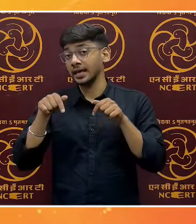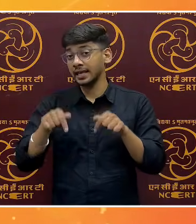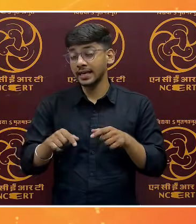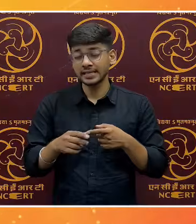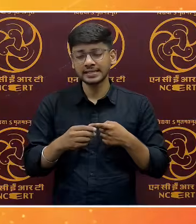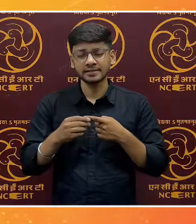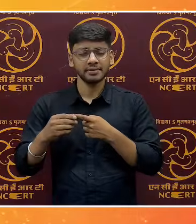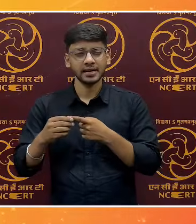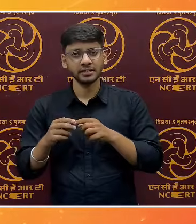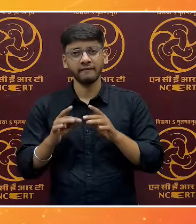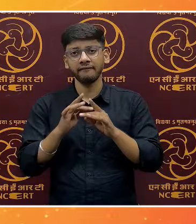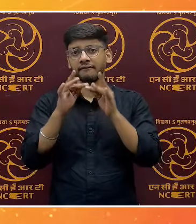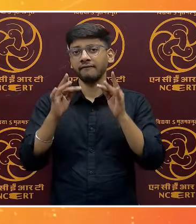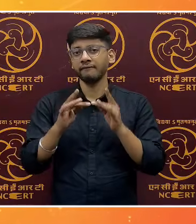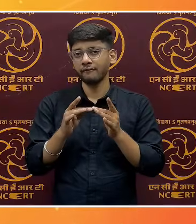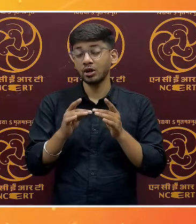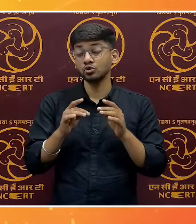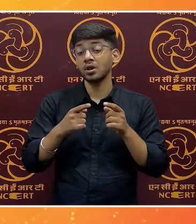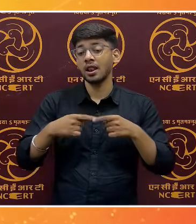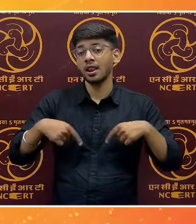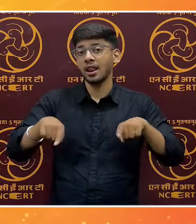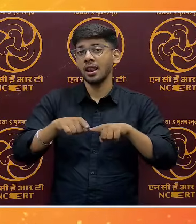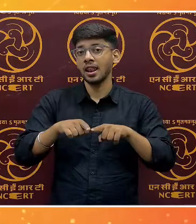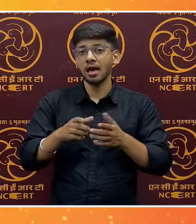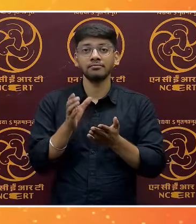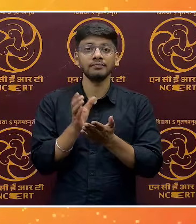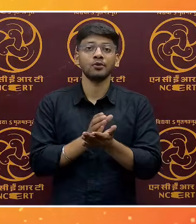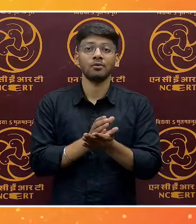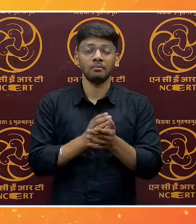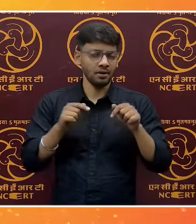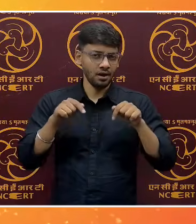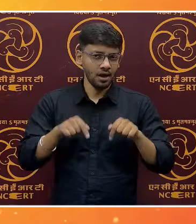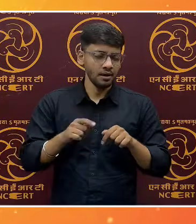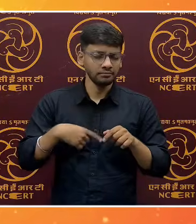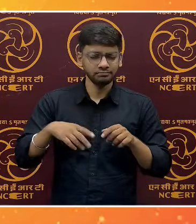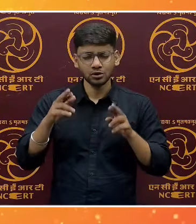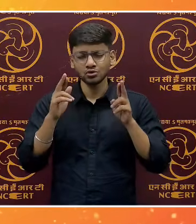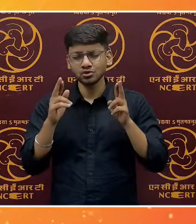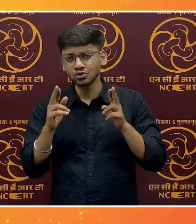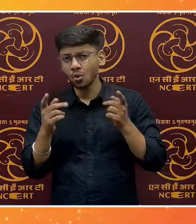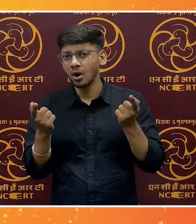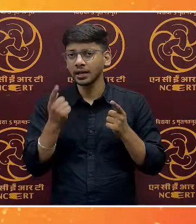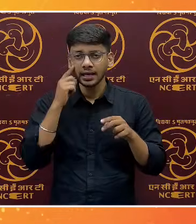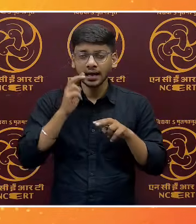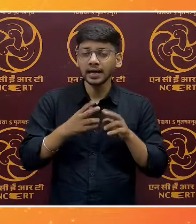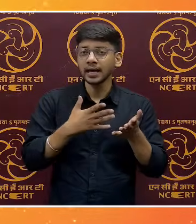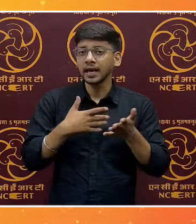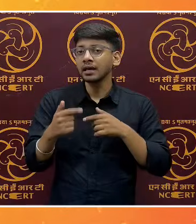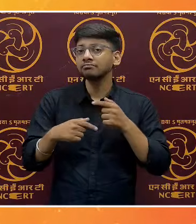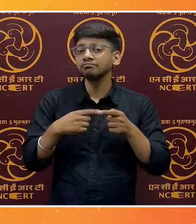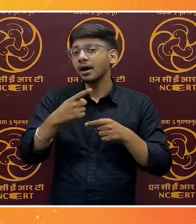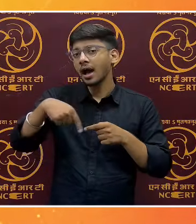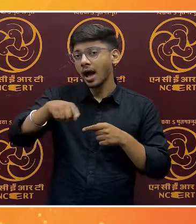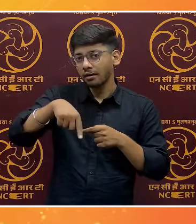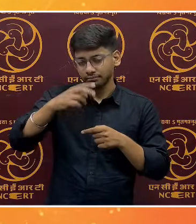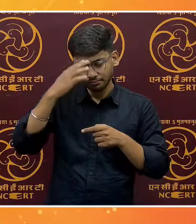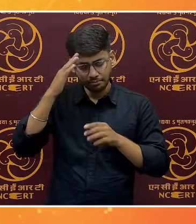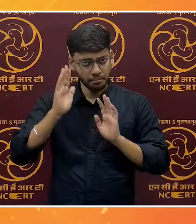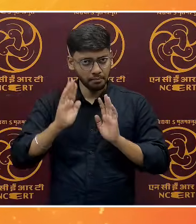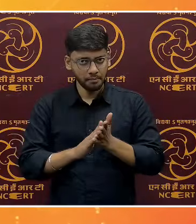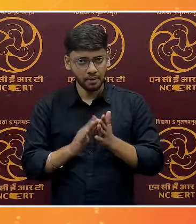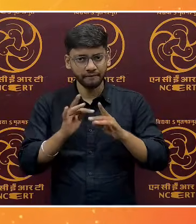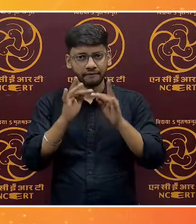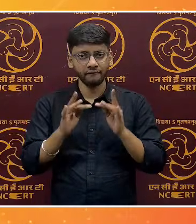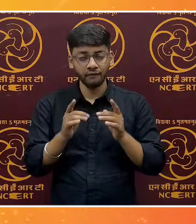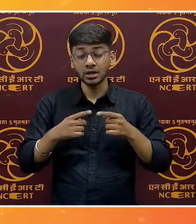special virtual lab series. Yes, so by now I'm sure you must know that what exactly are virtual labs. They are very different